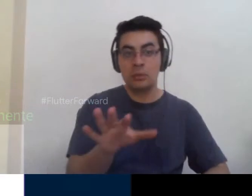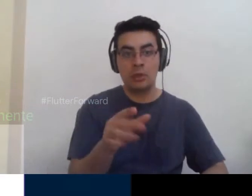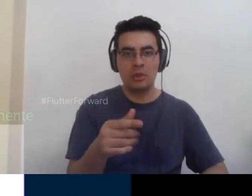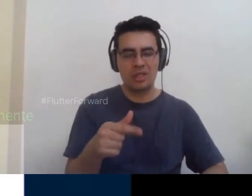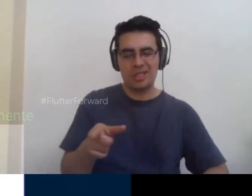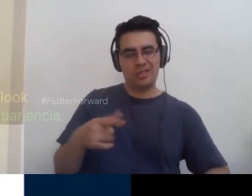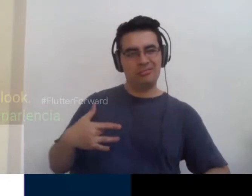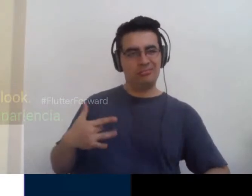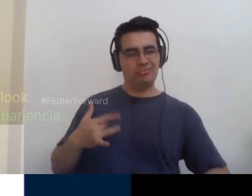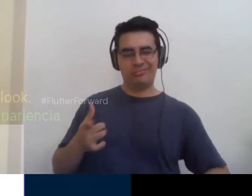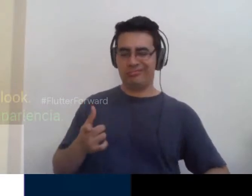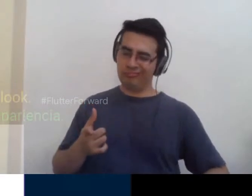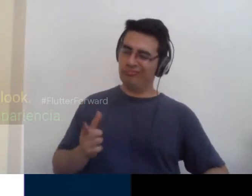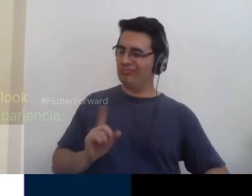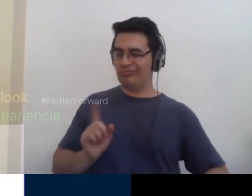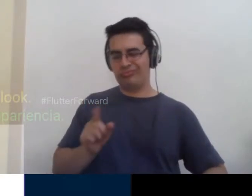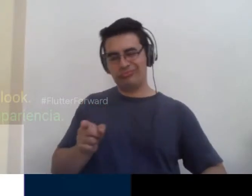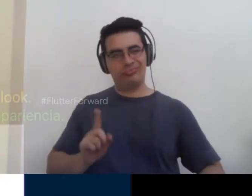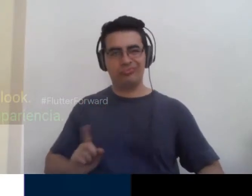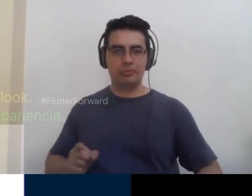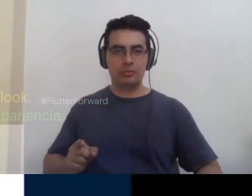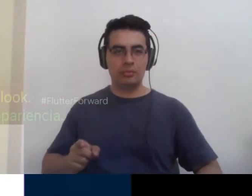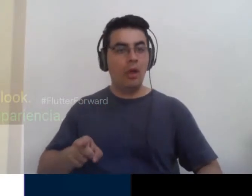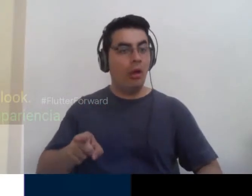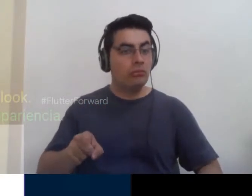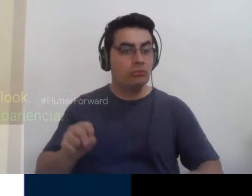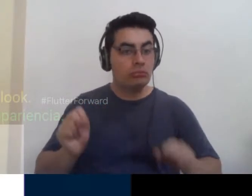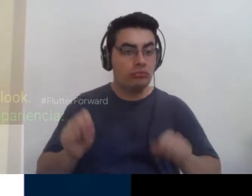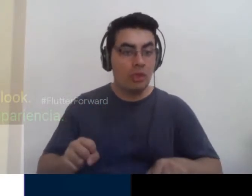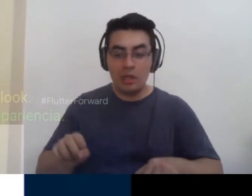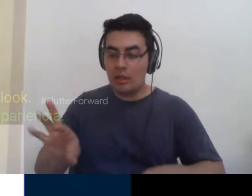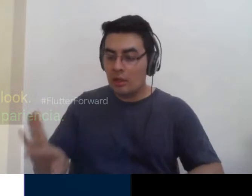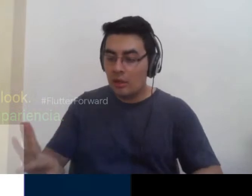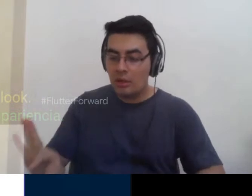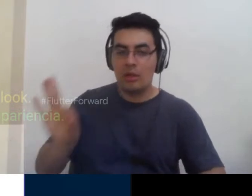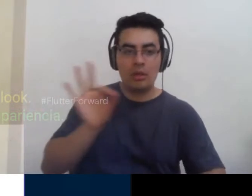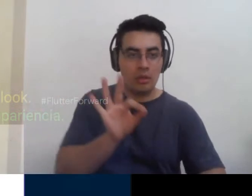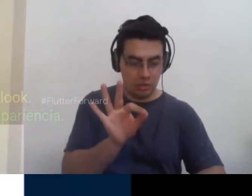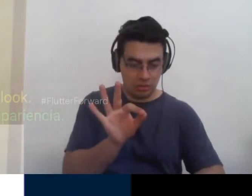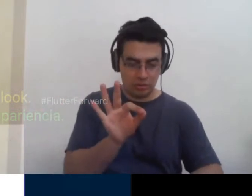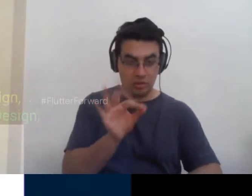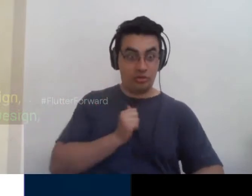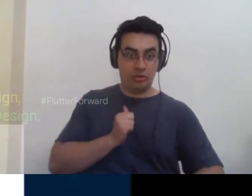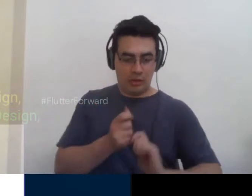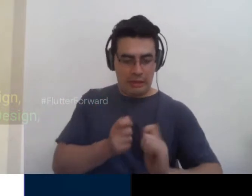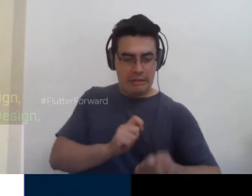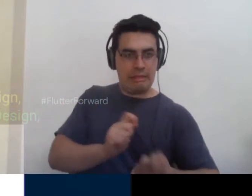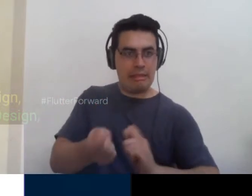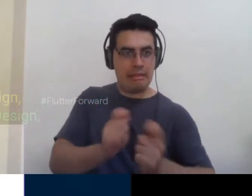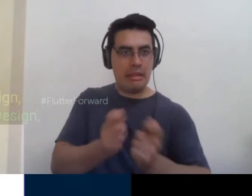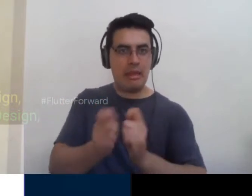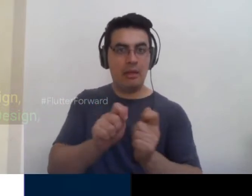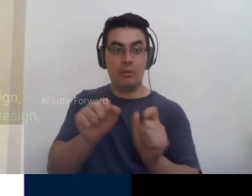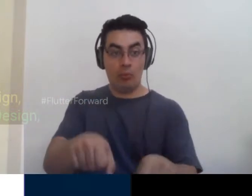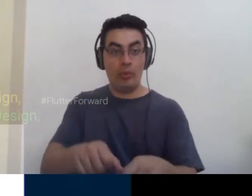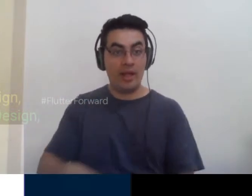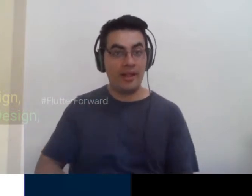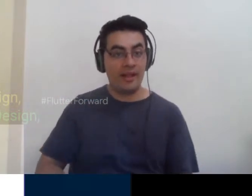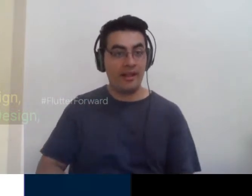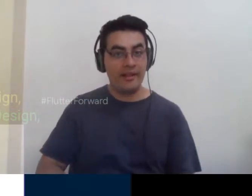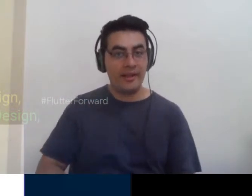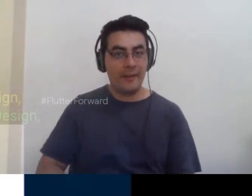what you had in mind, you can use it as a starting point and customize its look. You're probably already familiar